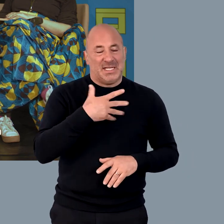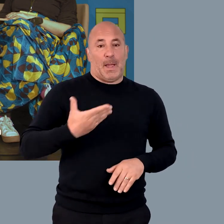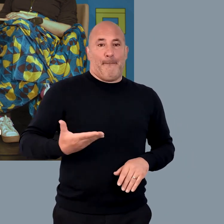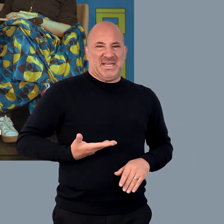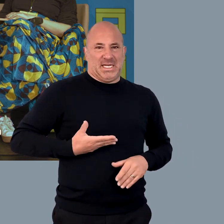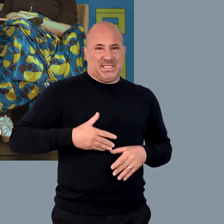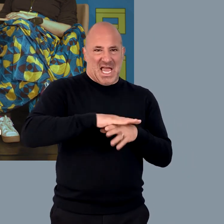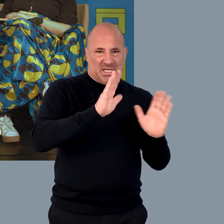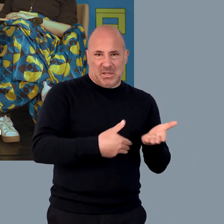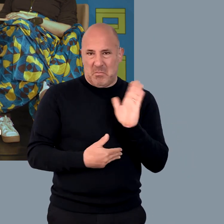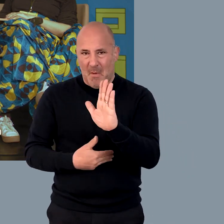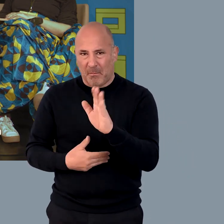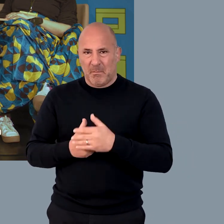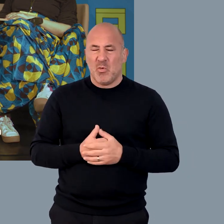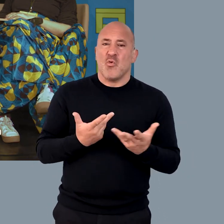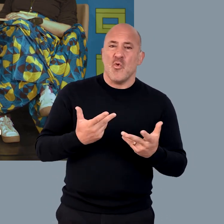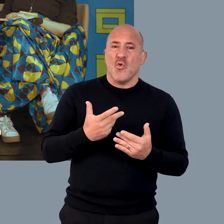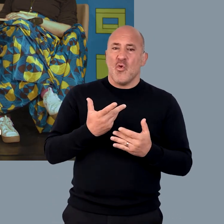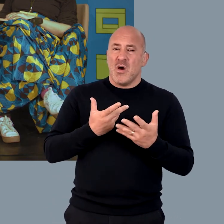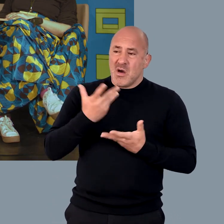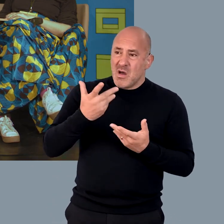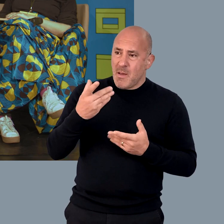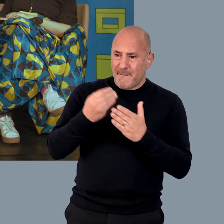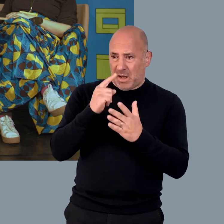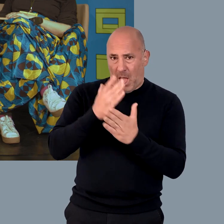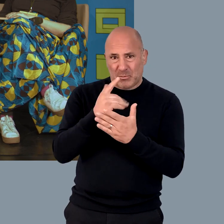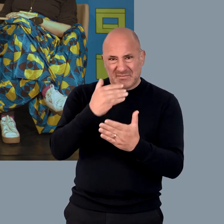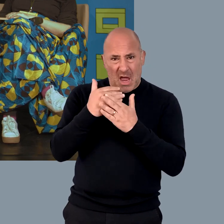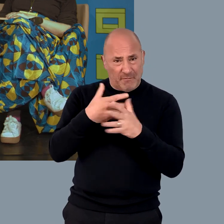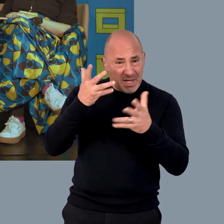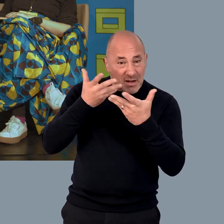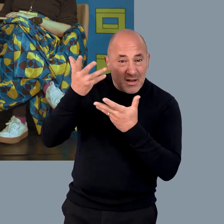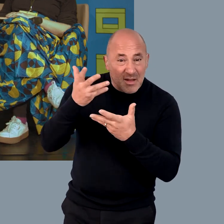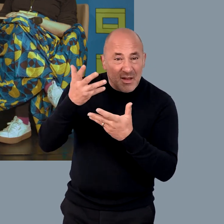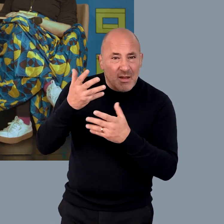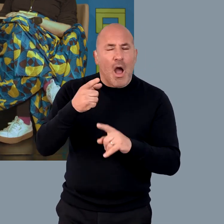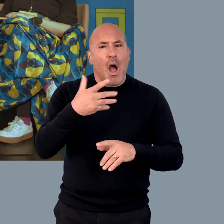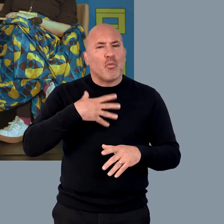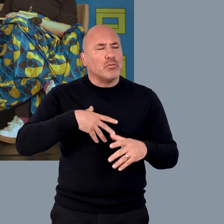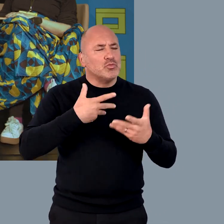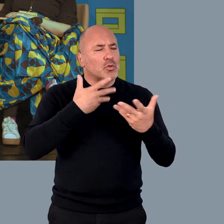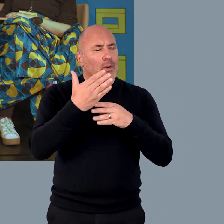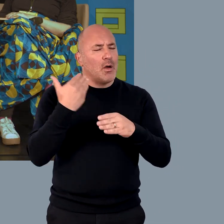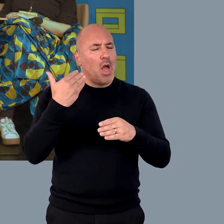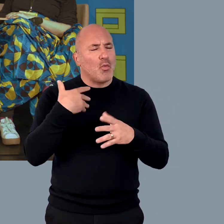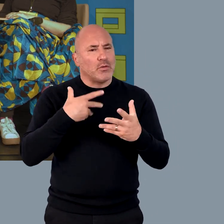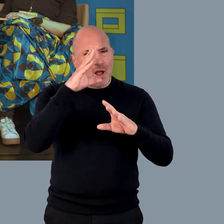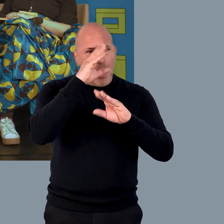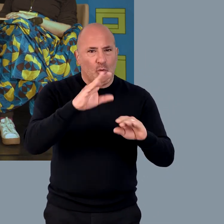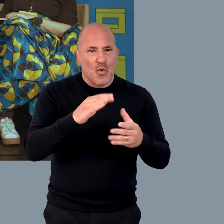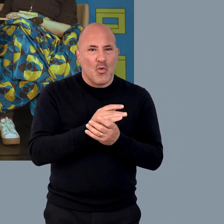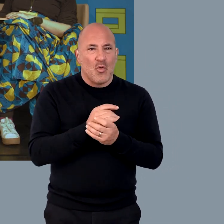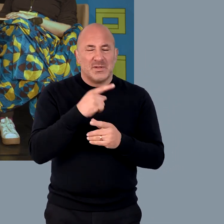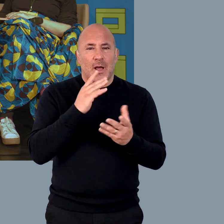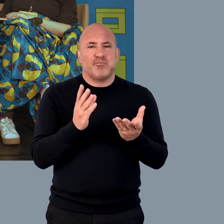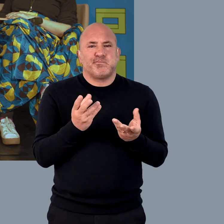on the financial bottom line, in which case you need to make basically a business case for this or talk about how it's going to save money? By the way, this is something I wanted to